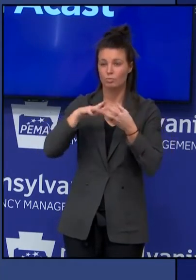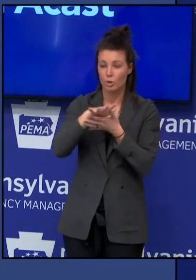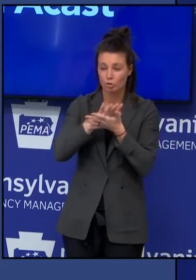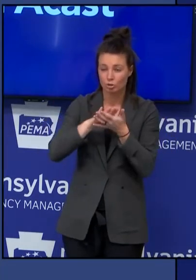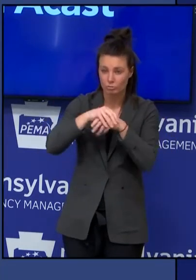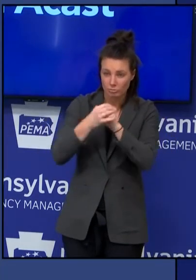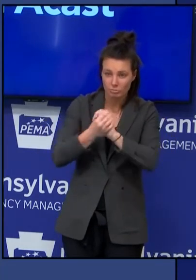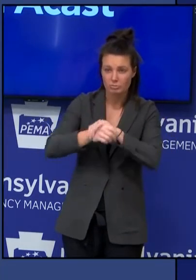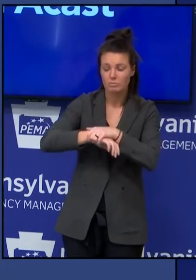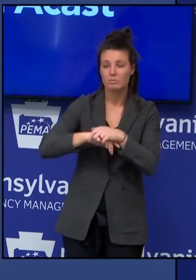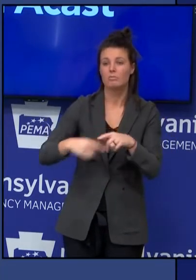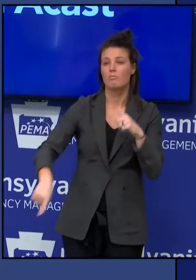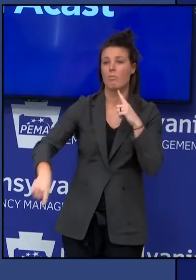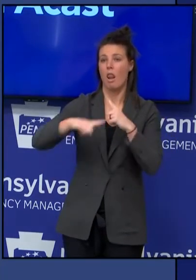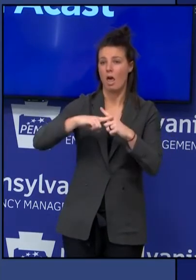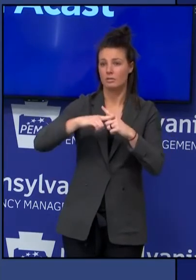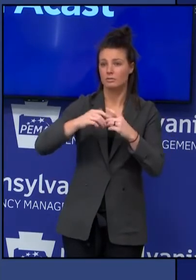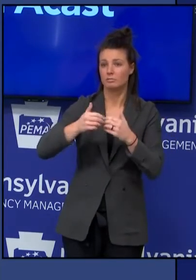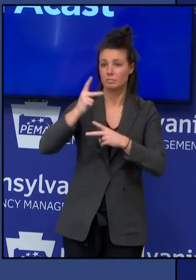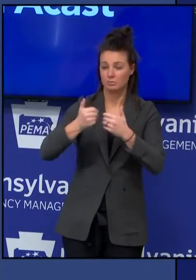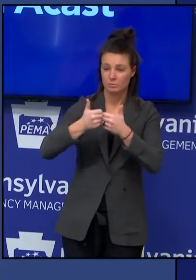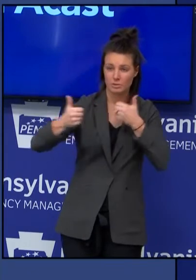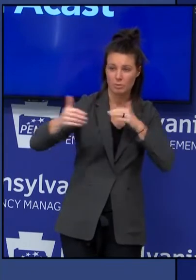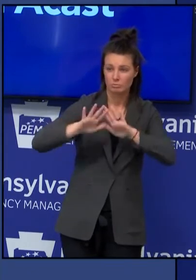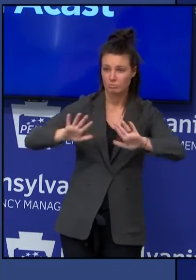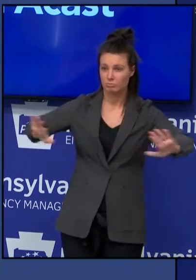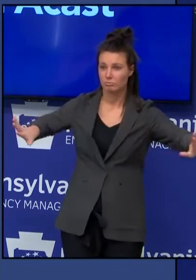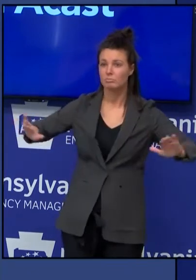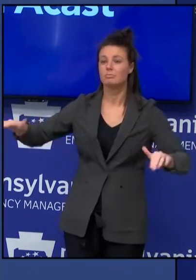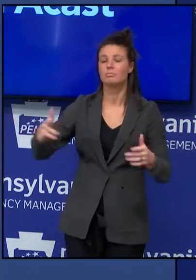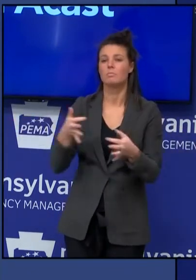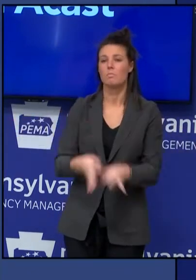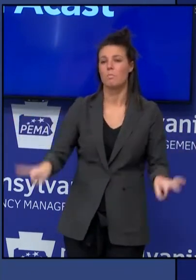up, and social distance to save lives.